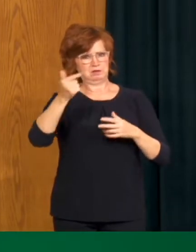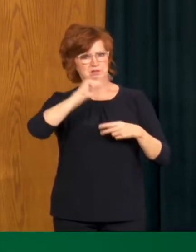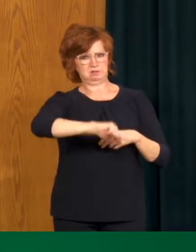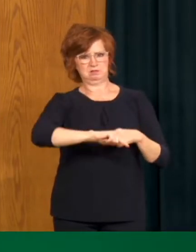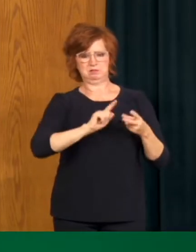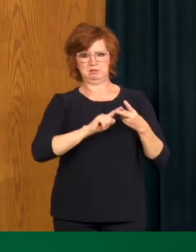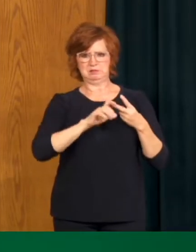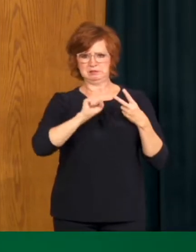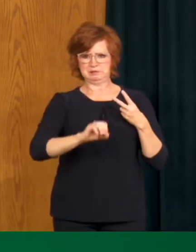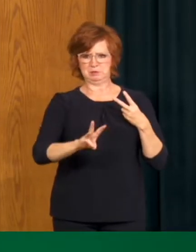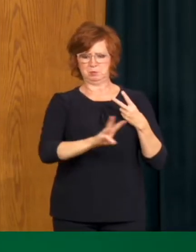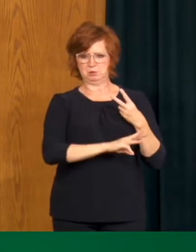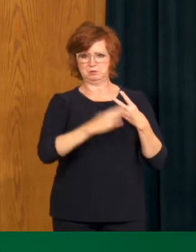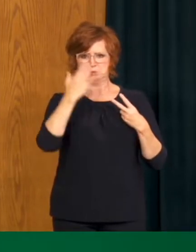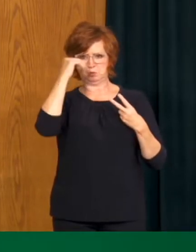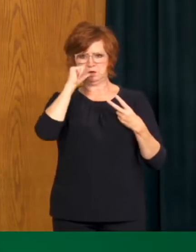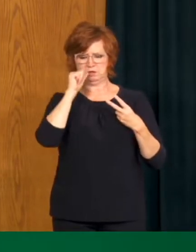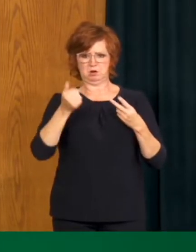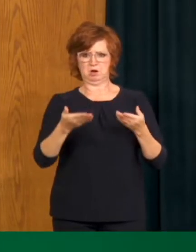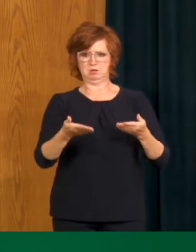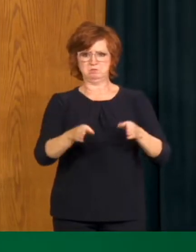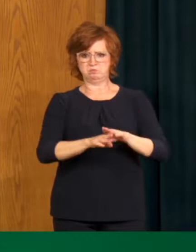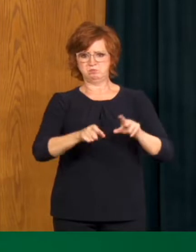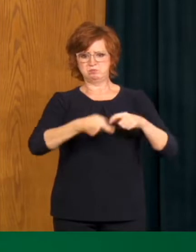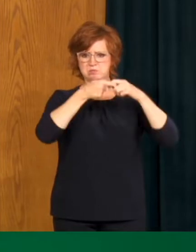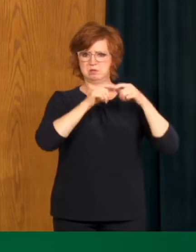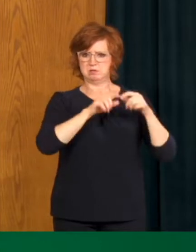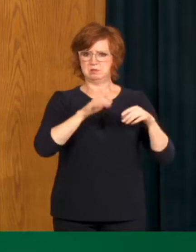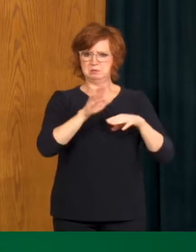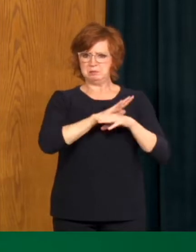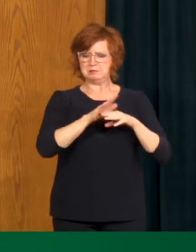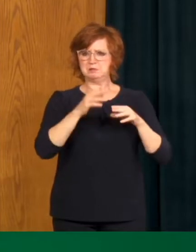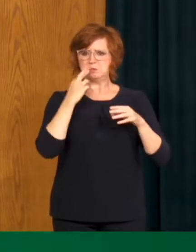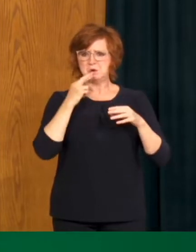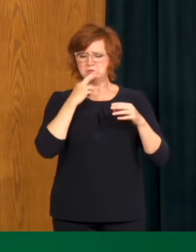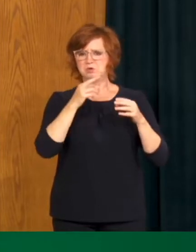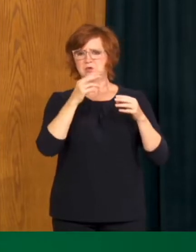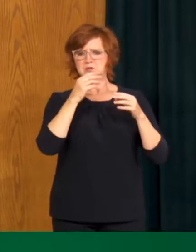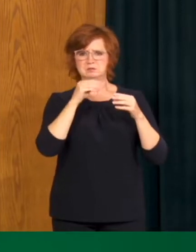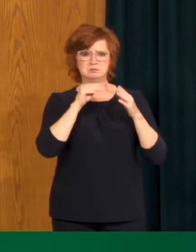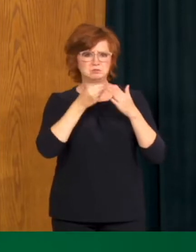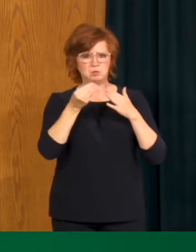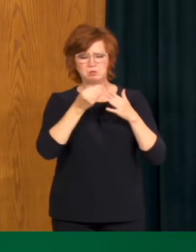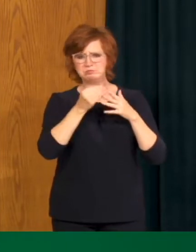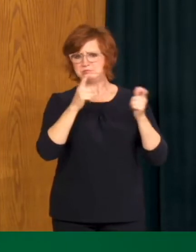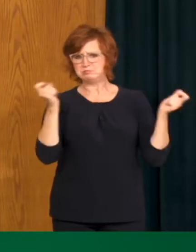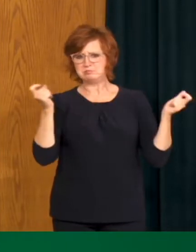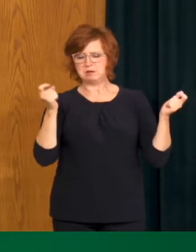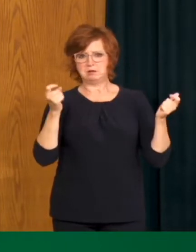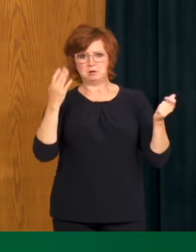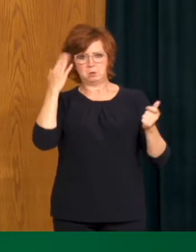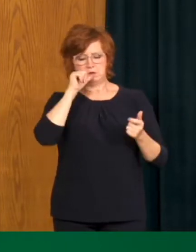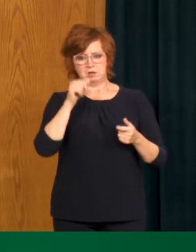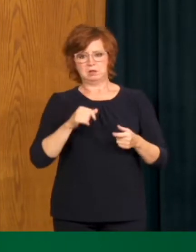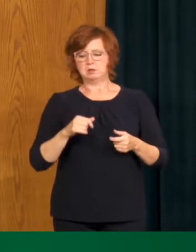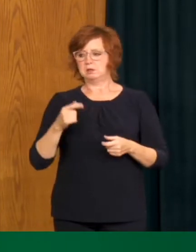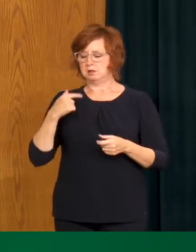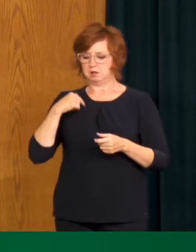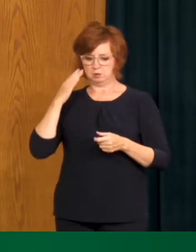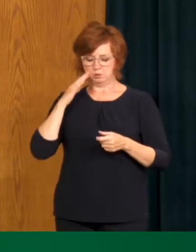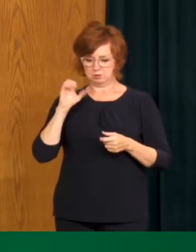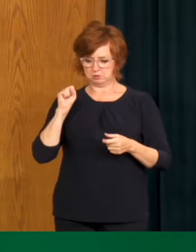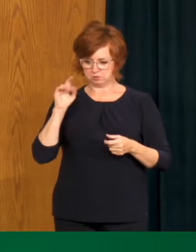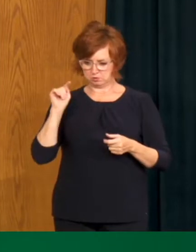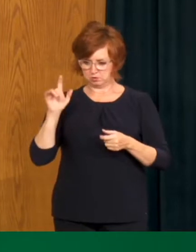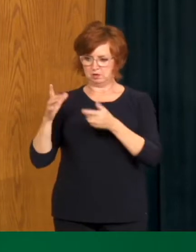talking to the Huttarian Safety Council as well as Huttarian leadership. I know I've been engaged with community leadership